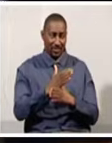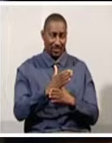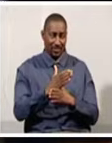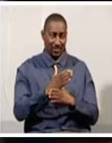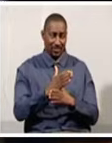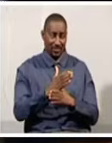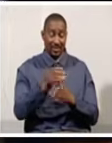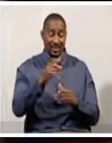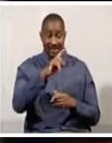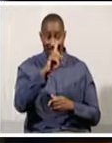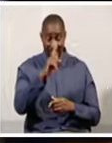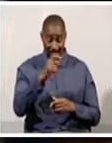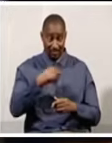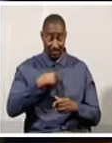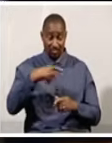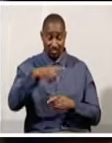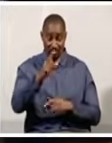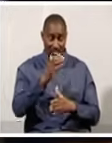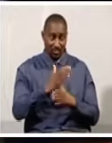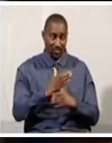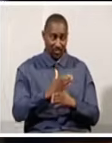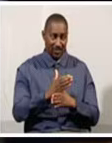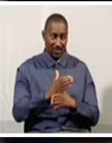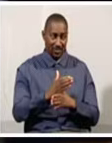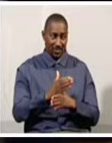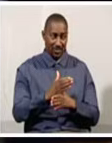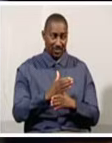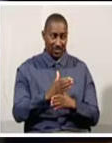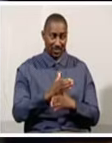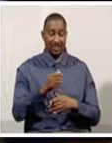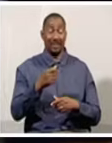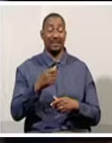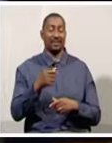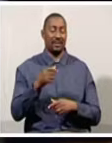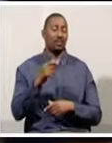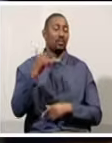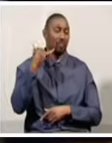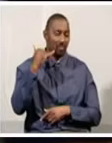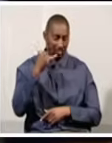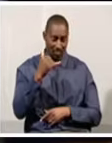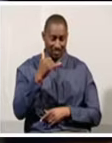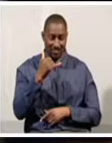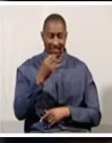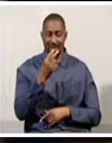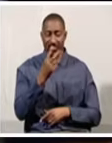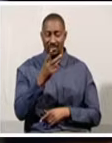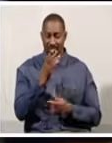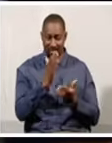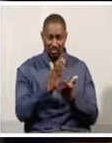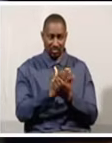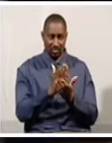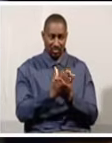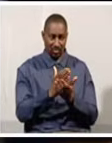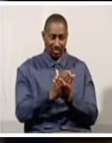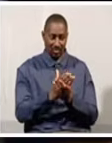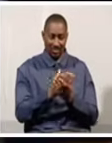avail myself. Mm-hmm. And when I received that call, it was then confirmation that it was indeed true. It was